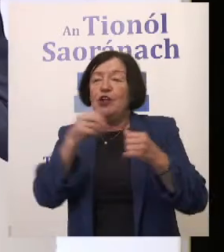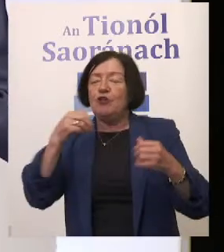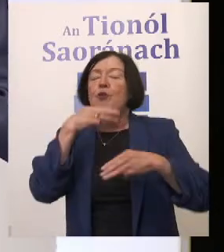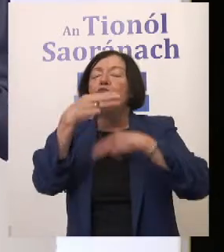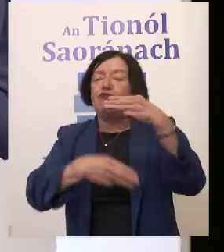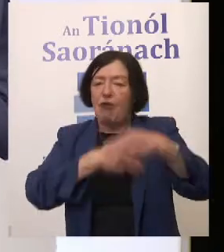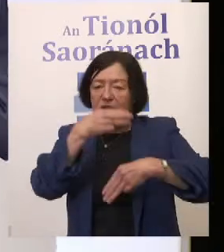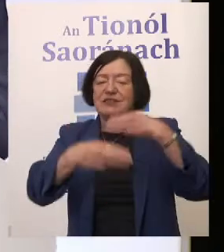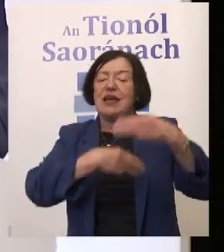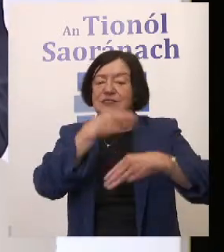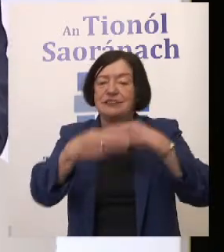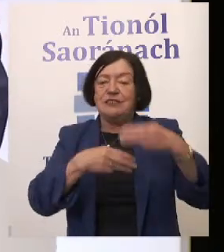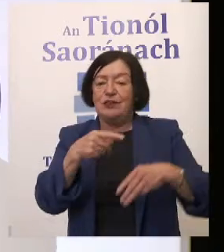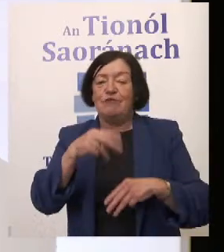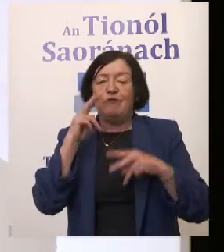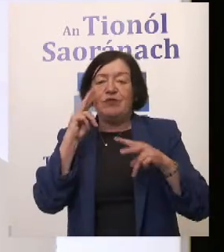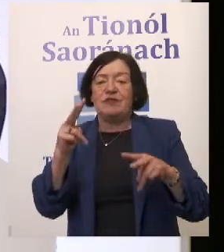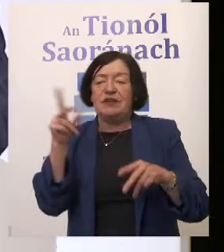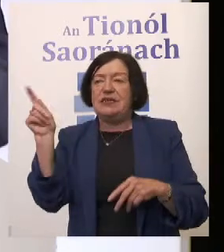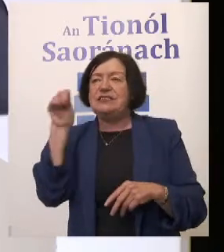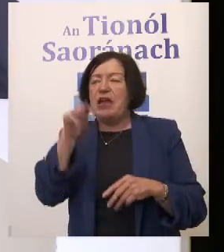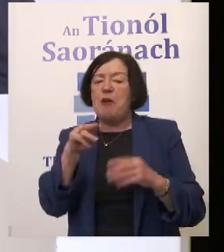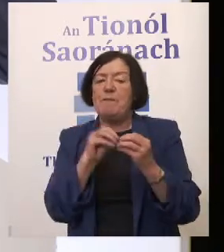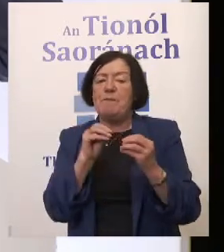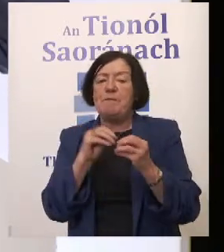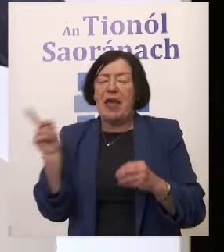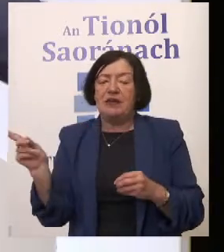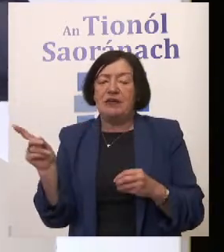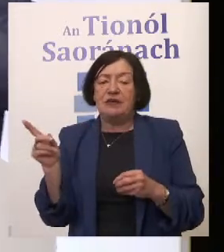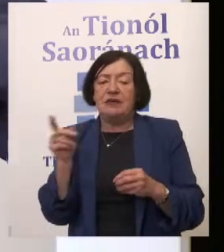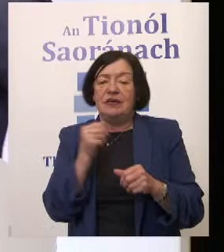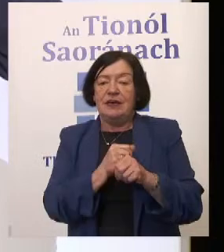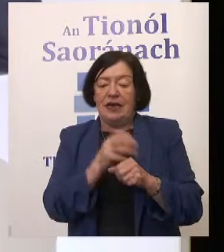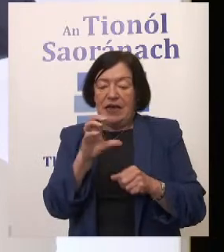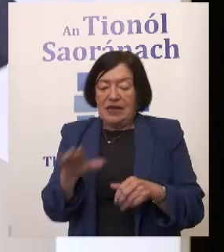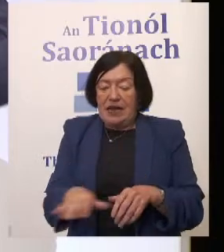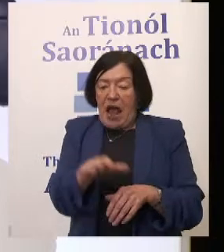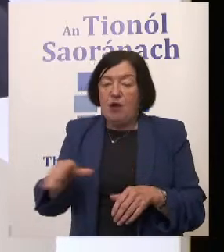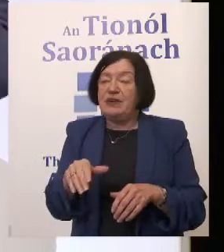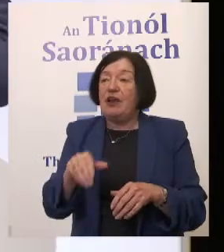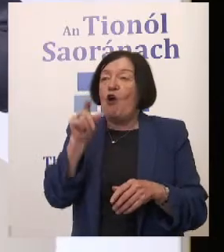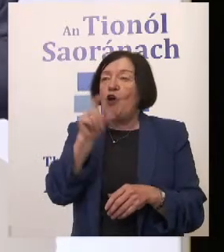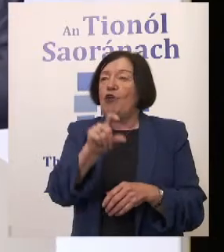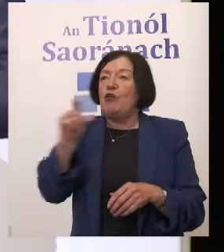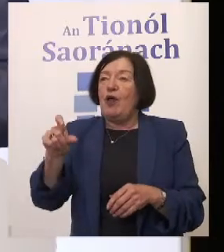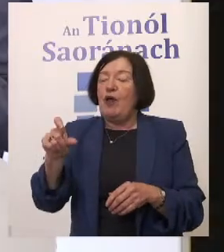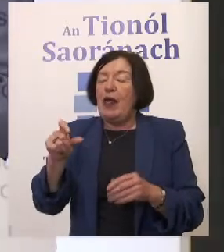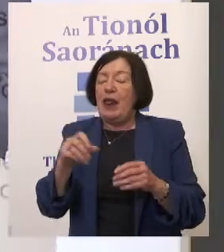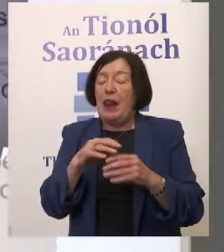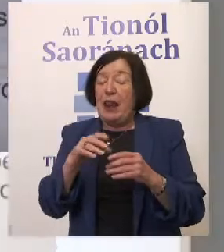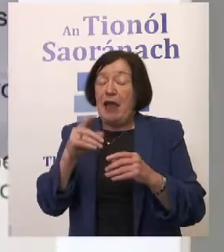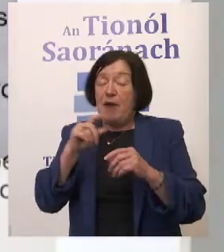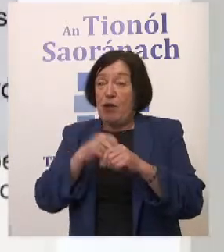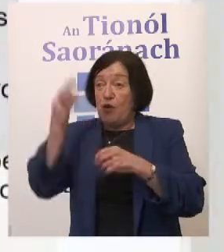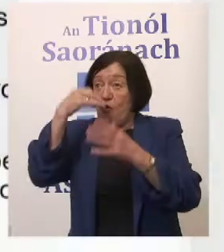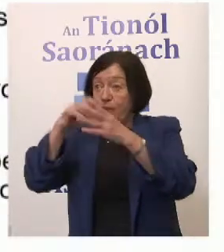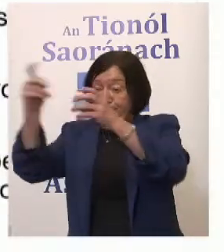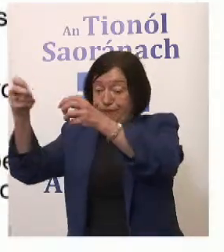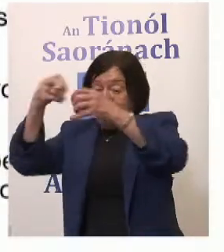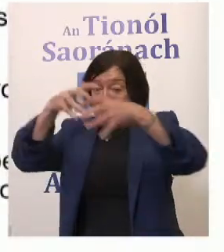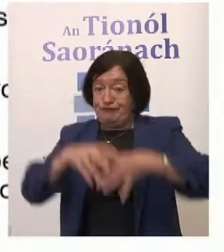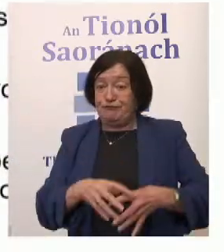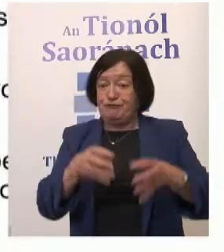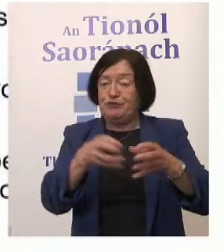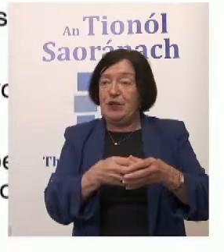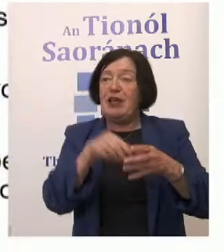process that's you've seen Tim talking about, which is about county level or local authority level devolution. It tends to be a debate about